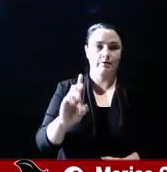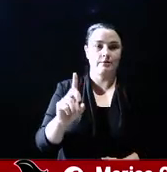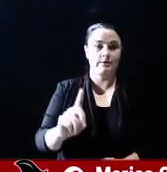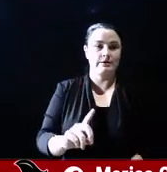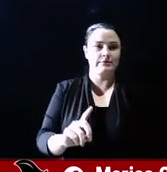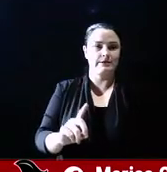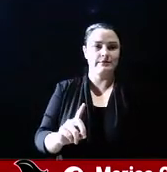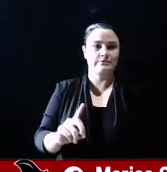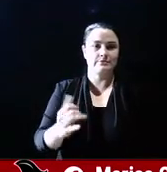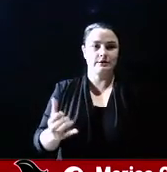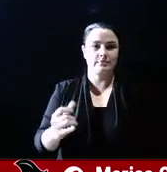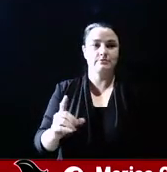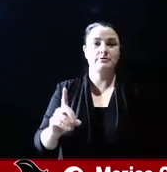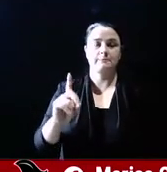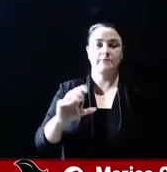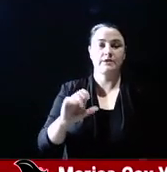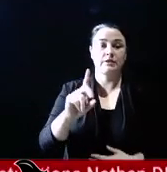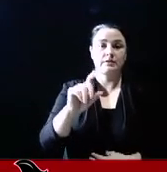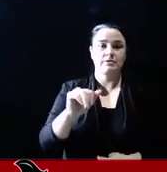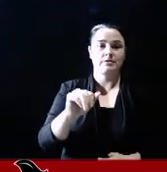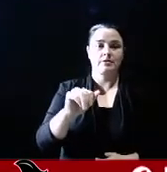Aubrey Gail Davis.